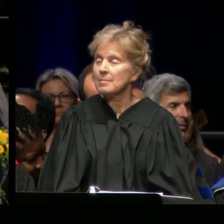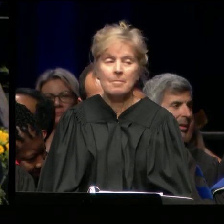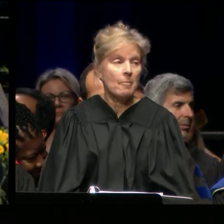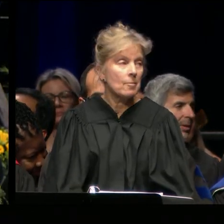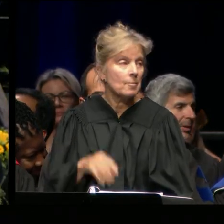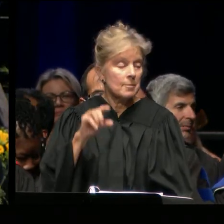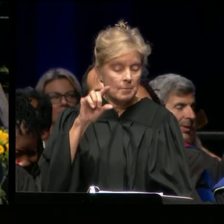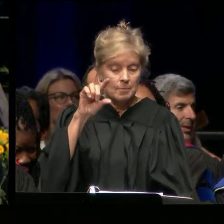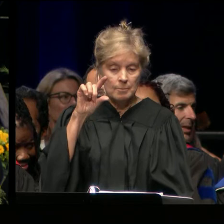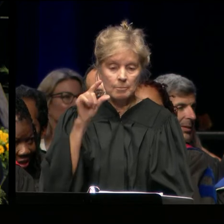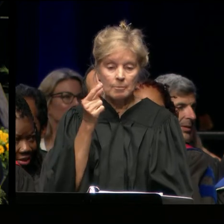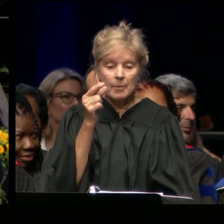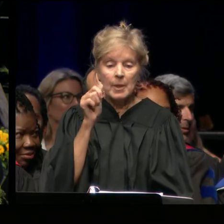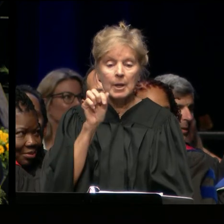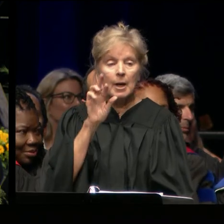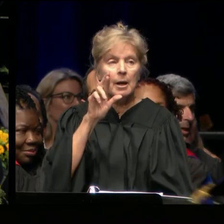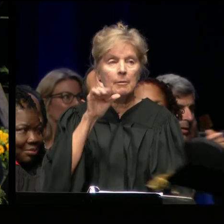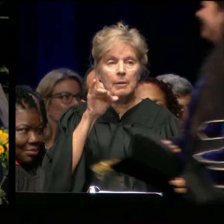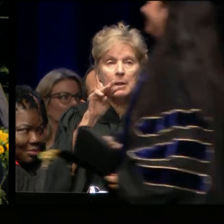Garima Malik.